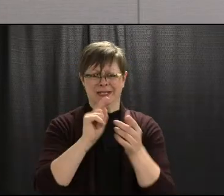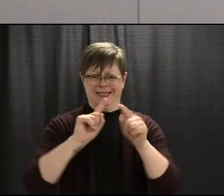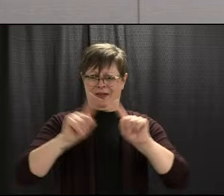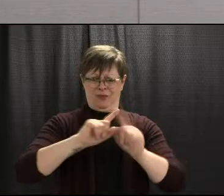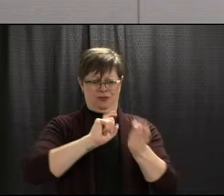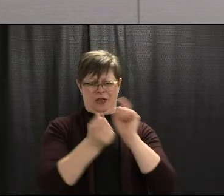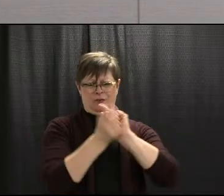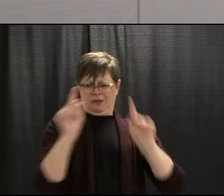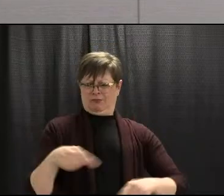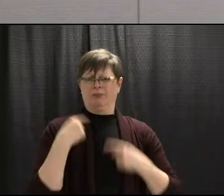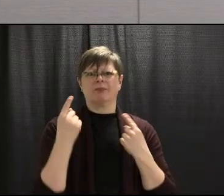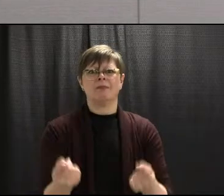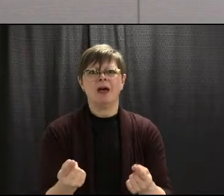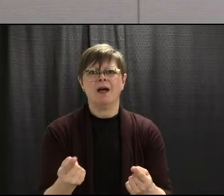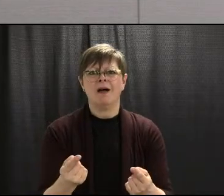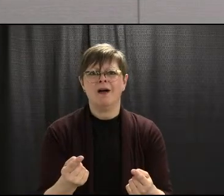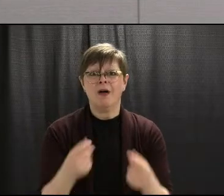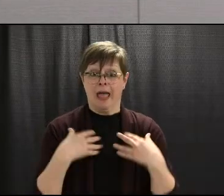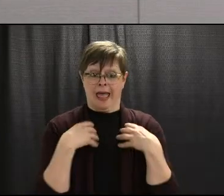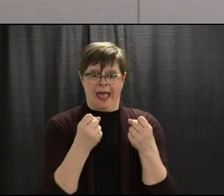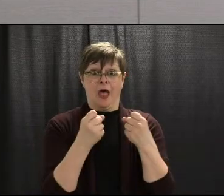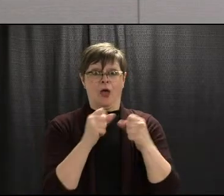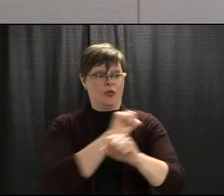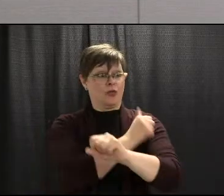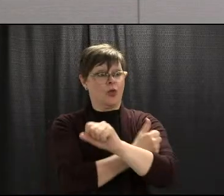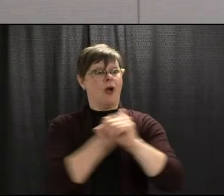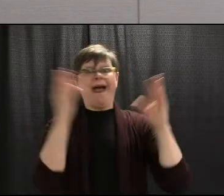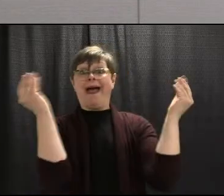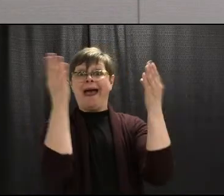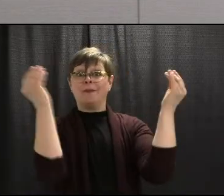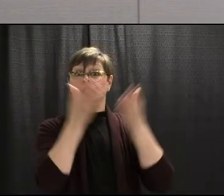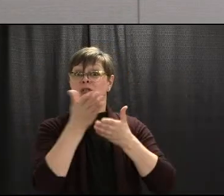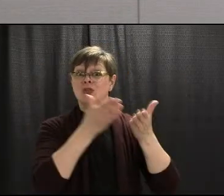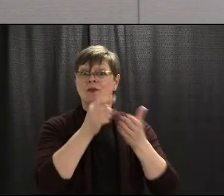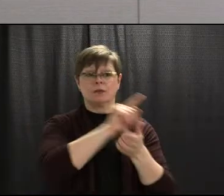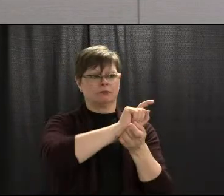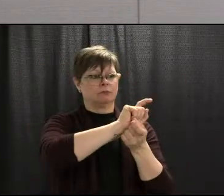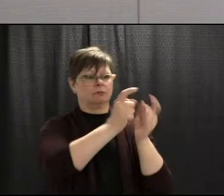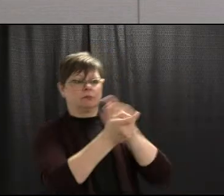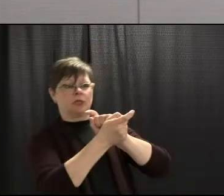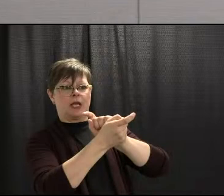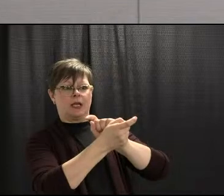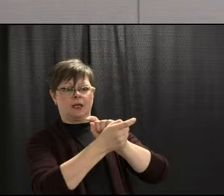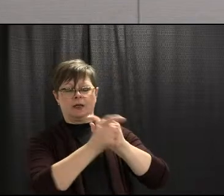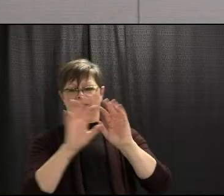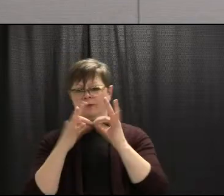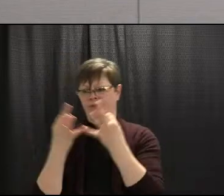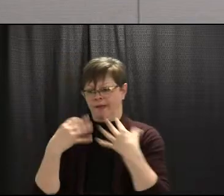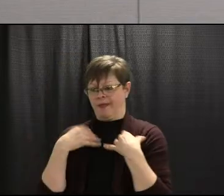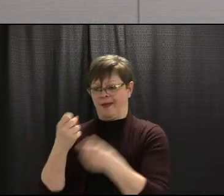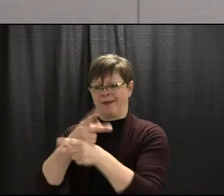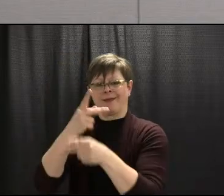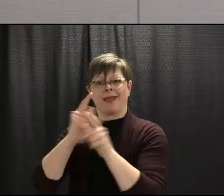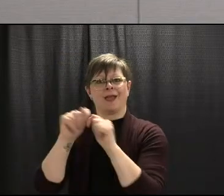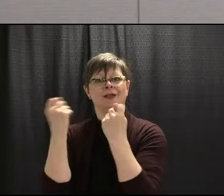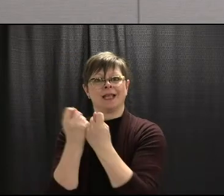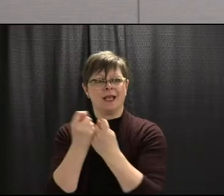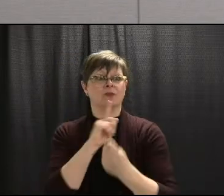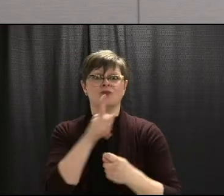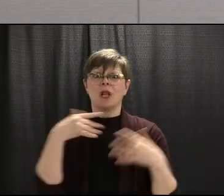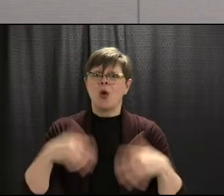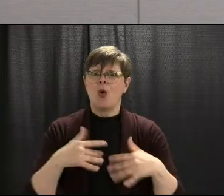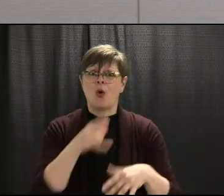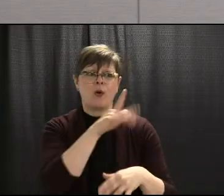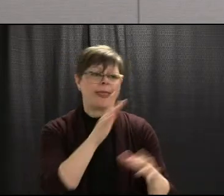already. One Health Authority, changing the ambulance services, creating primary family care teams. These are all, it's a heavy lift